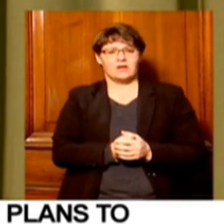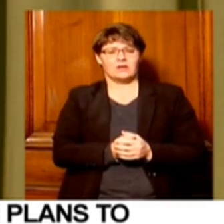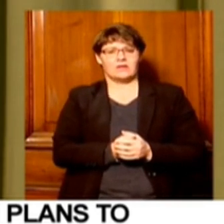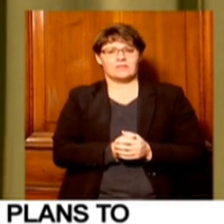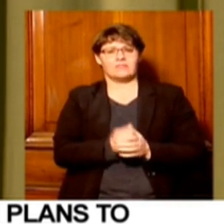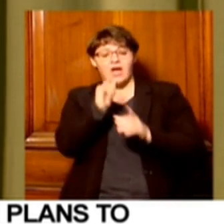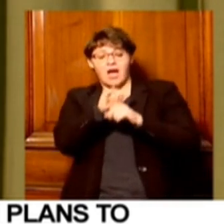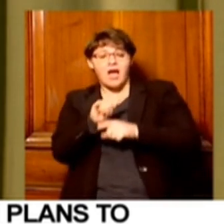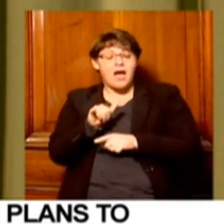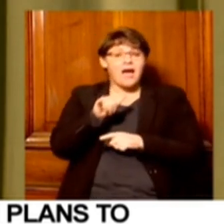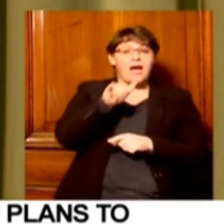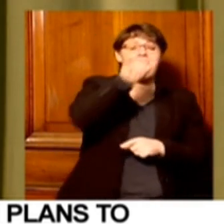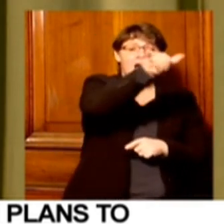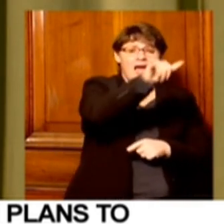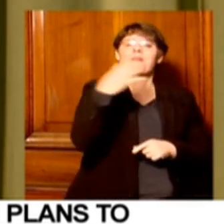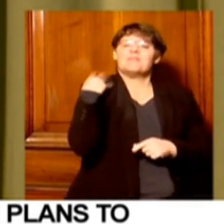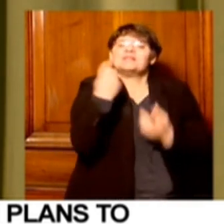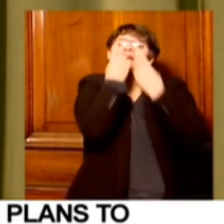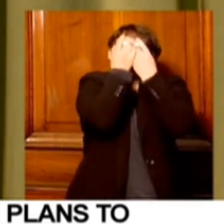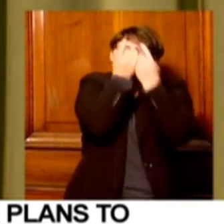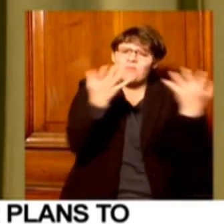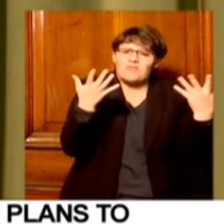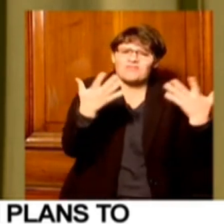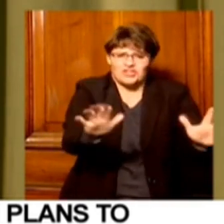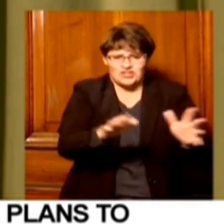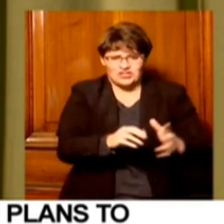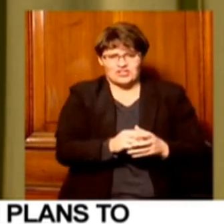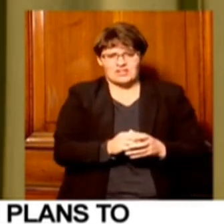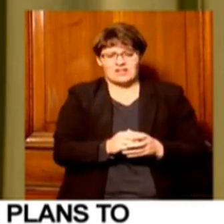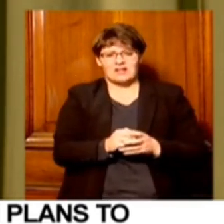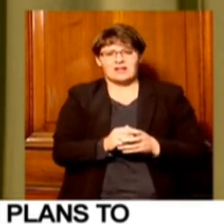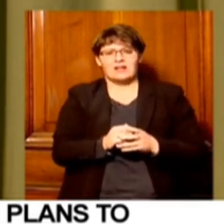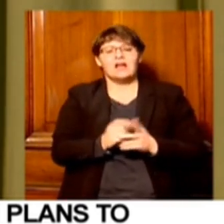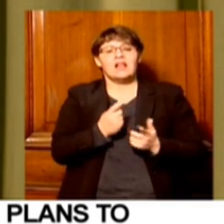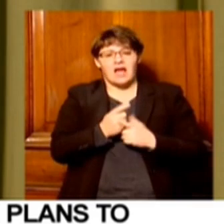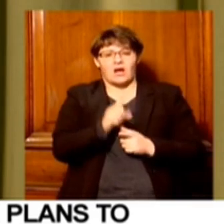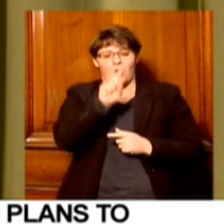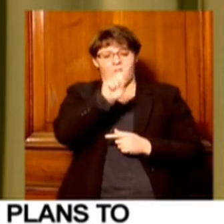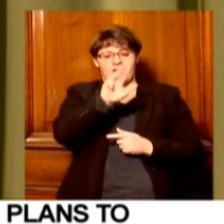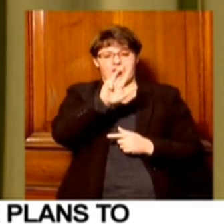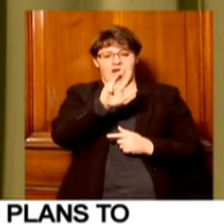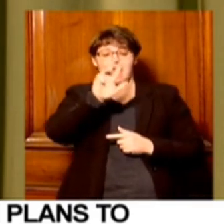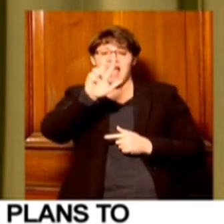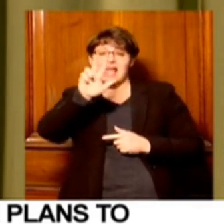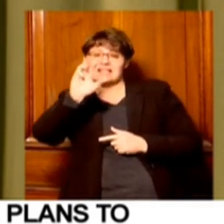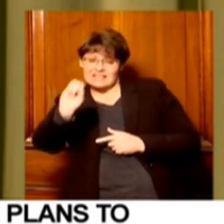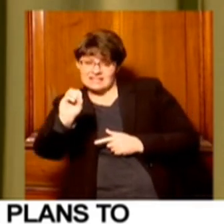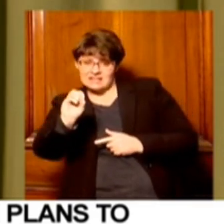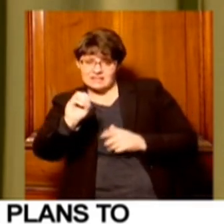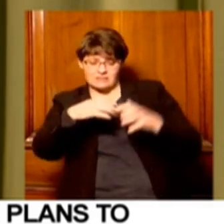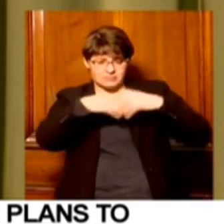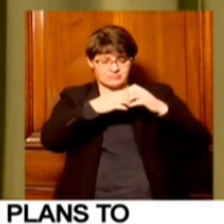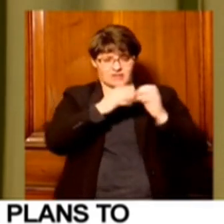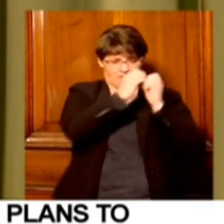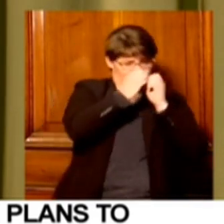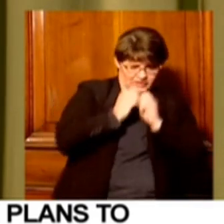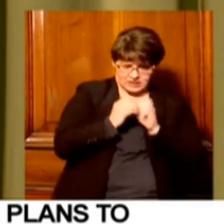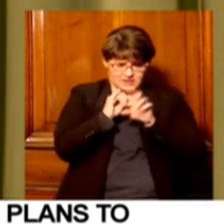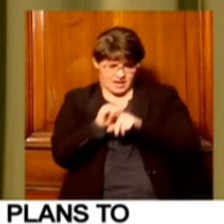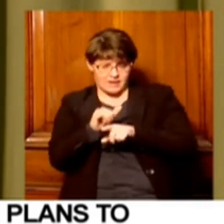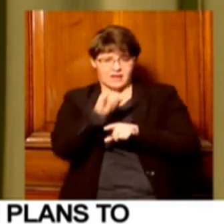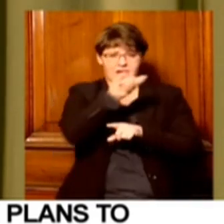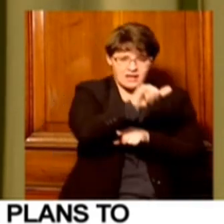all airlines, as Minister has indicated, that were manufactured after 1980, and as you now know, majority of